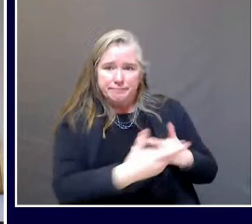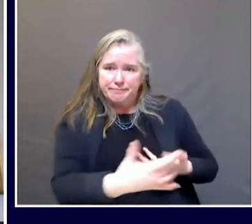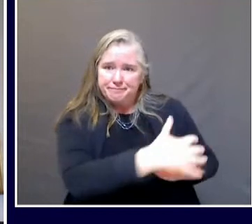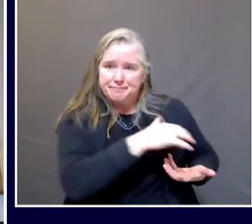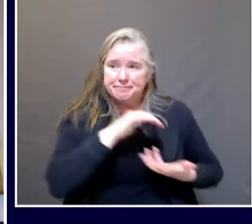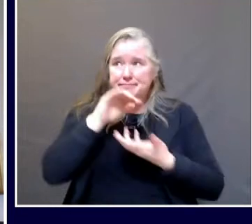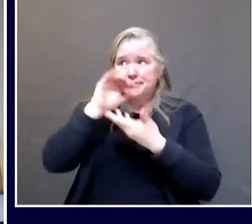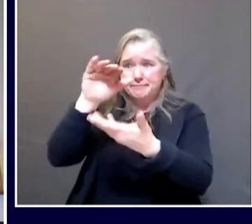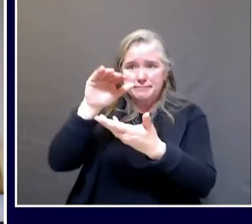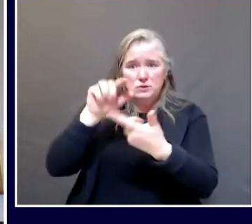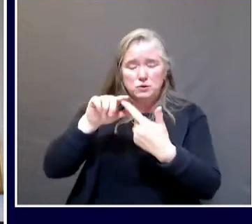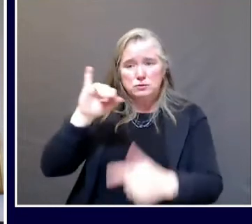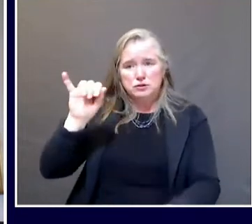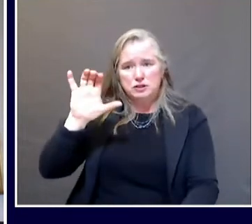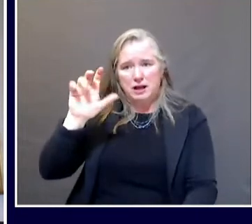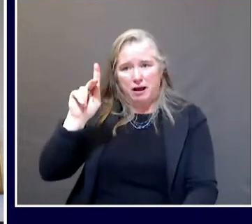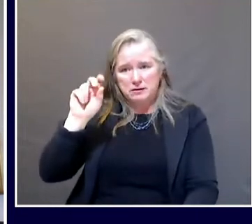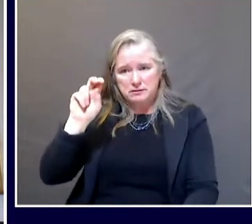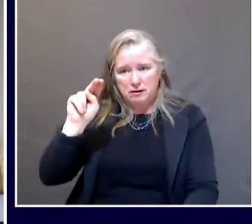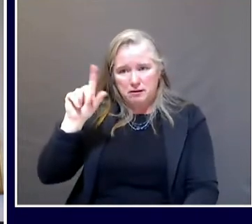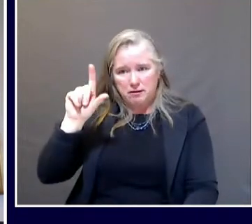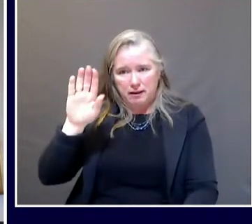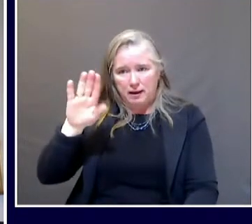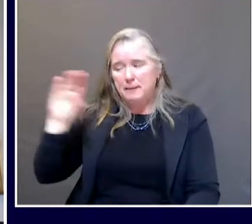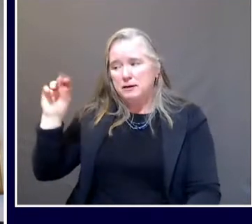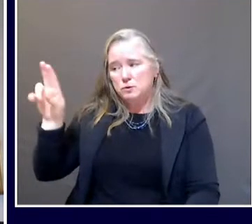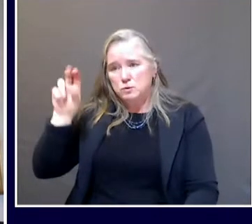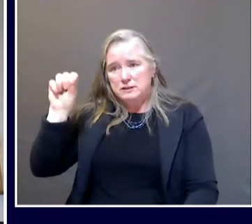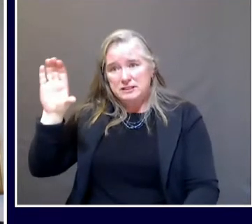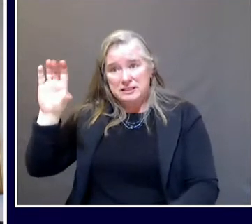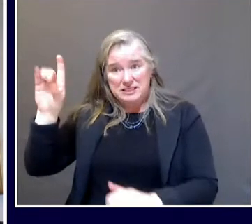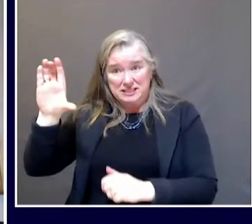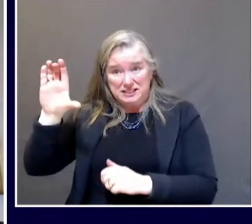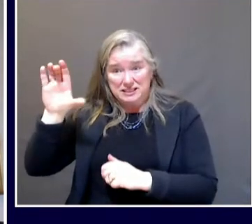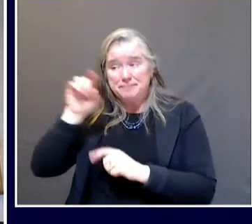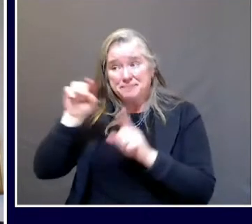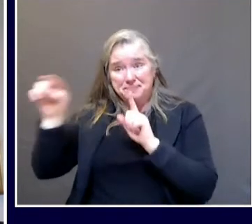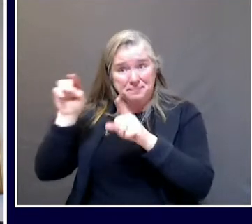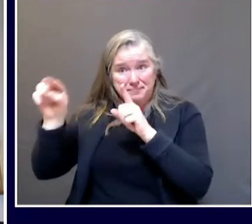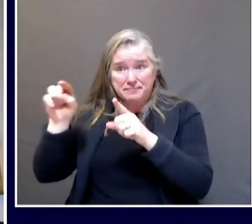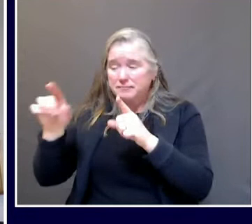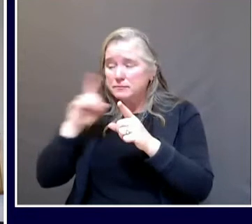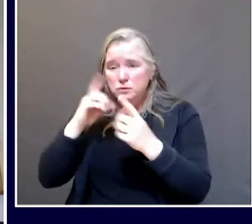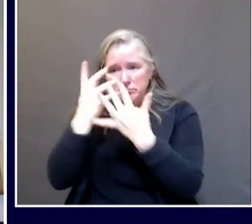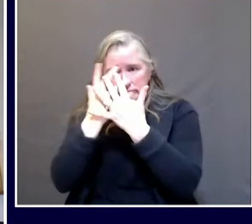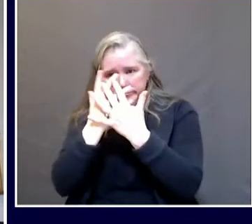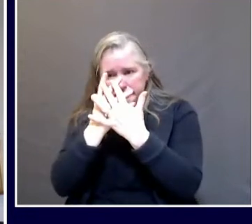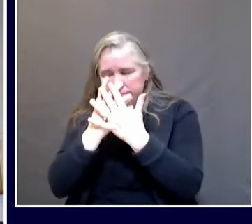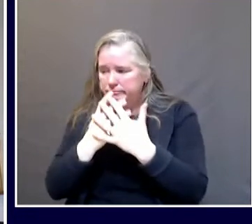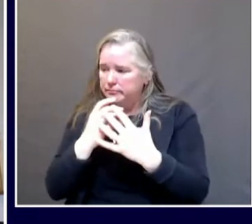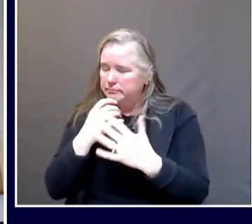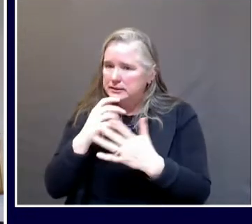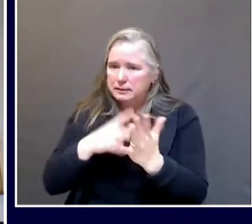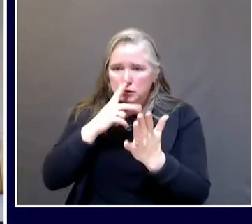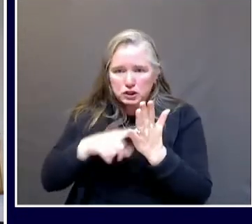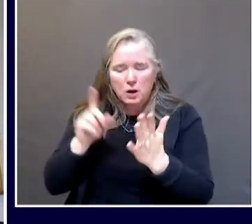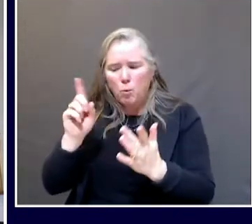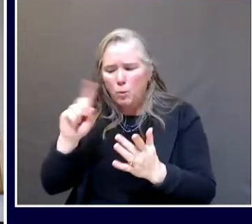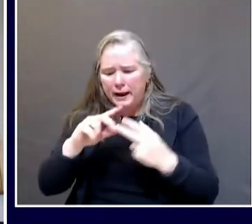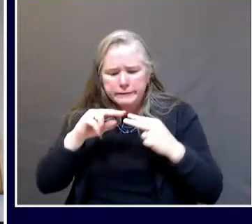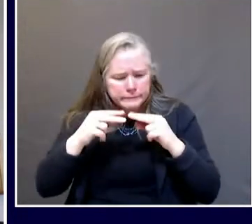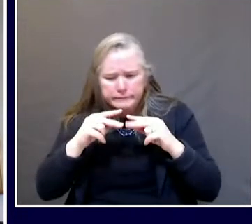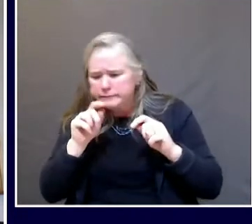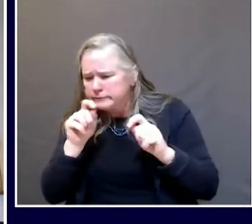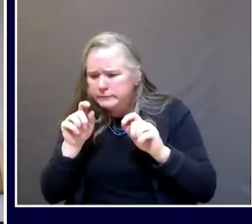so yet, but given the speed with which this new variant can spread, it is a high